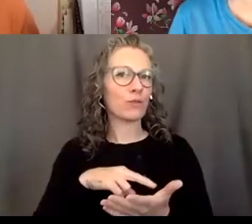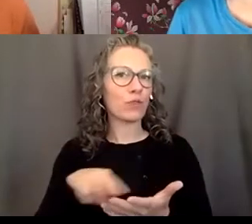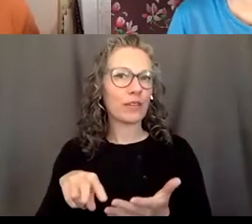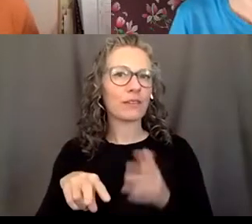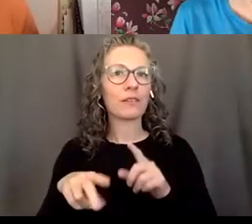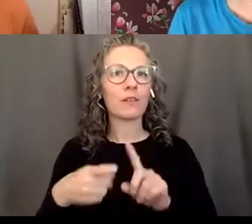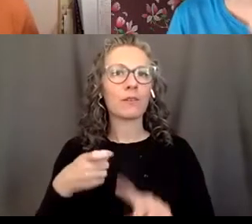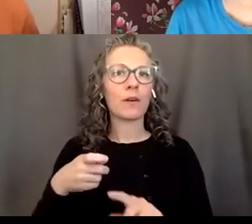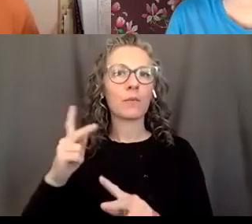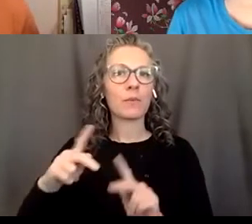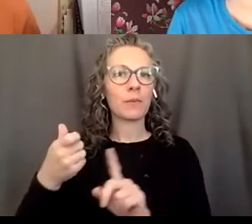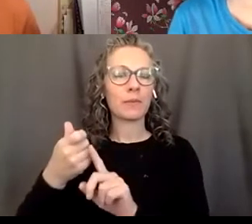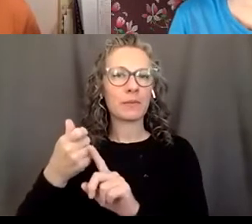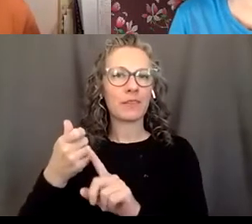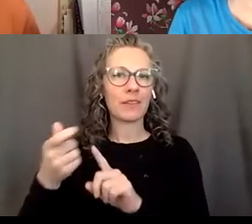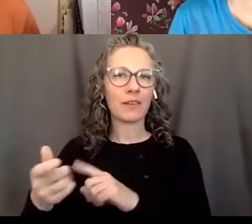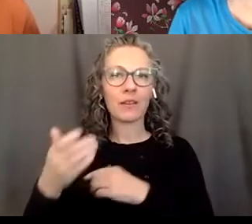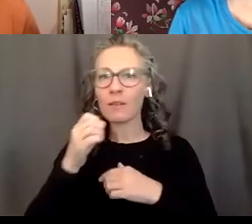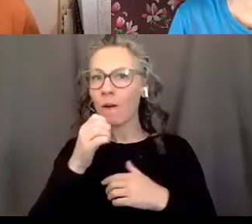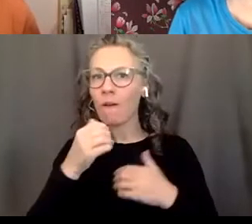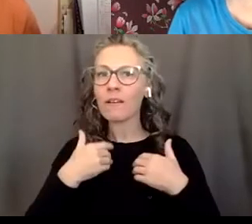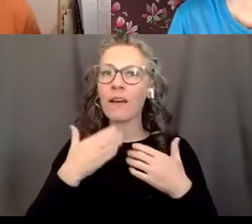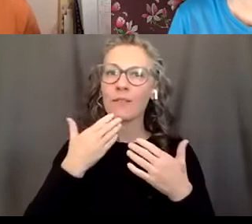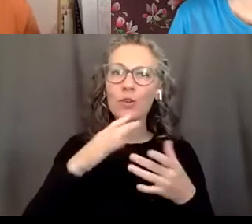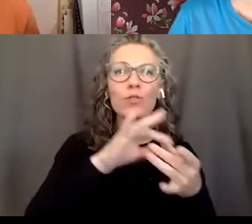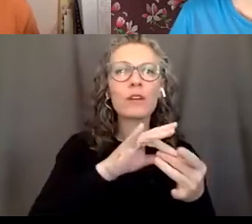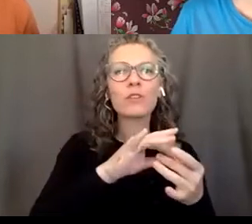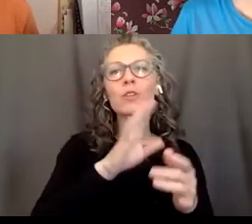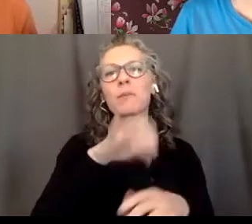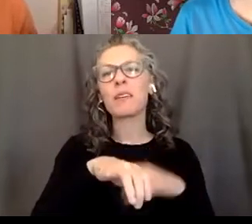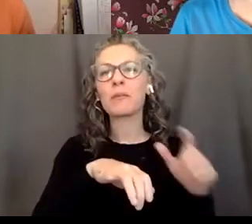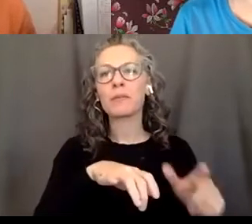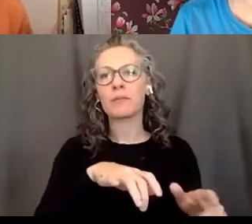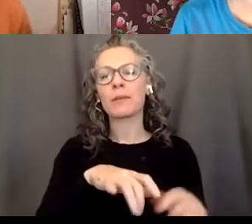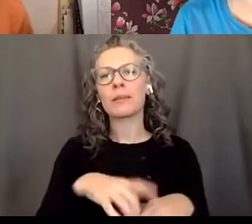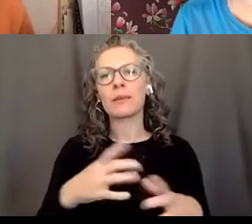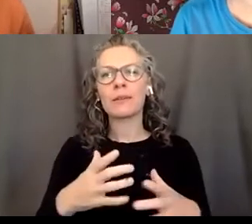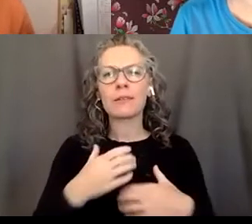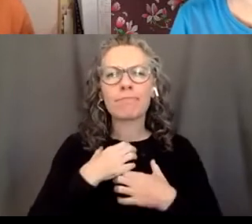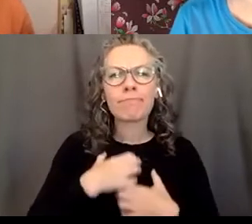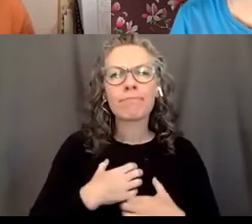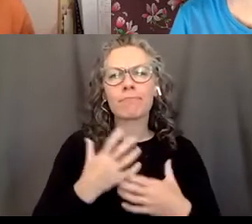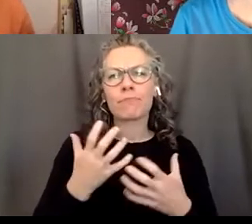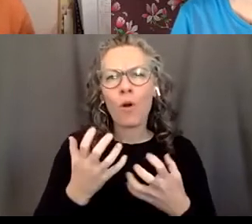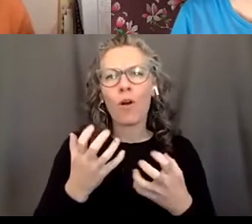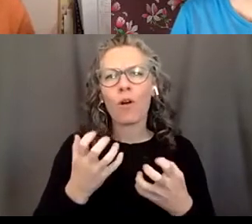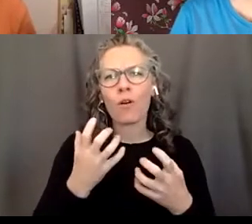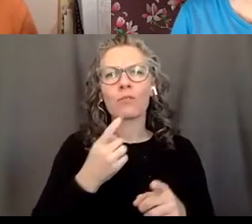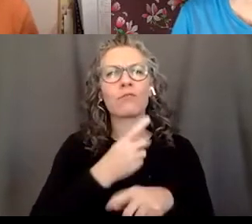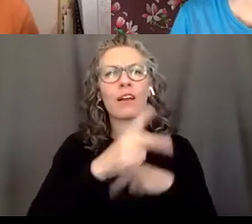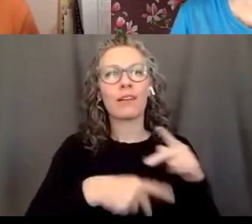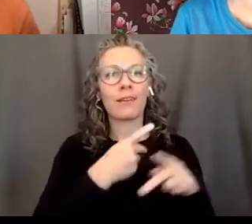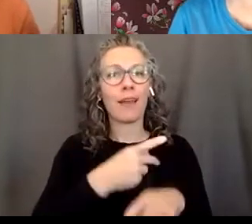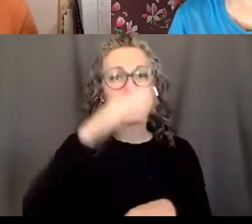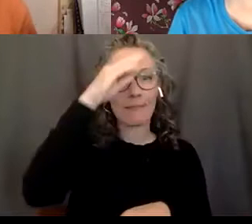say, oh, well, I don't have a good relationship. And, I keep wishing for the right kind of guy.